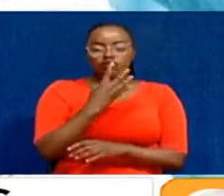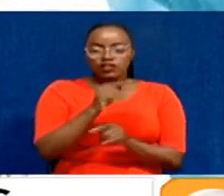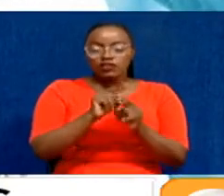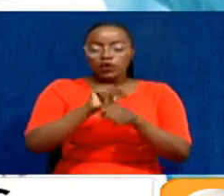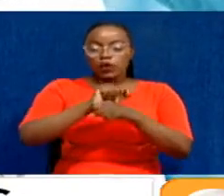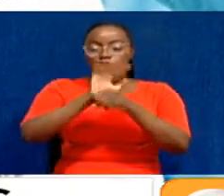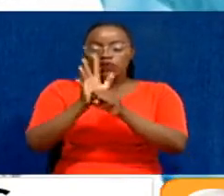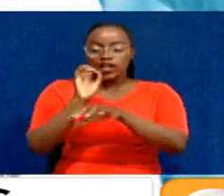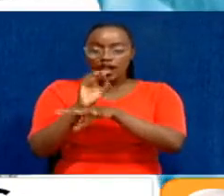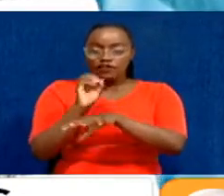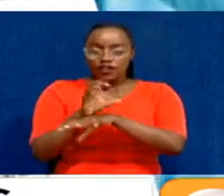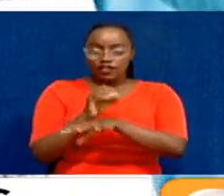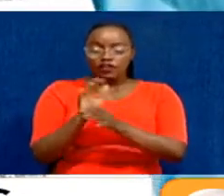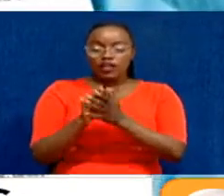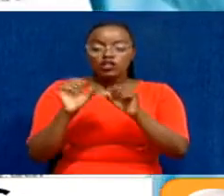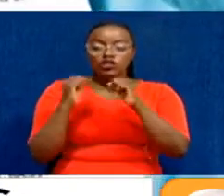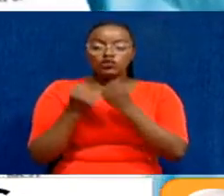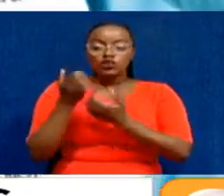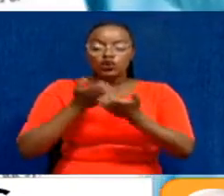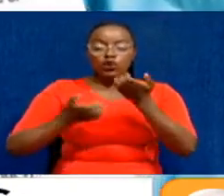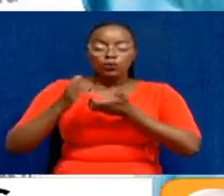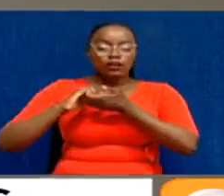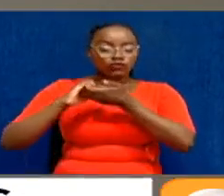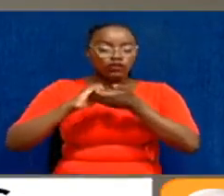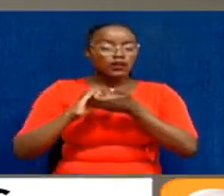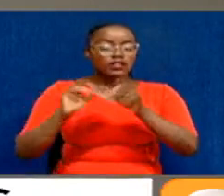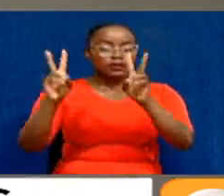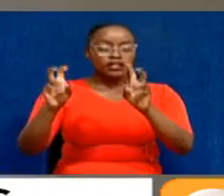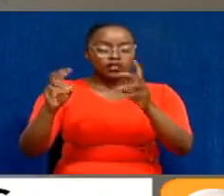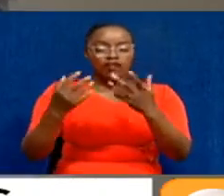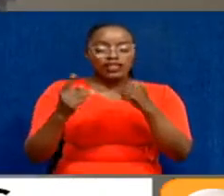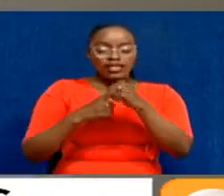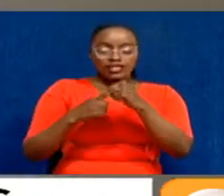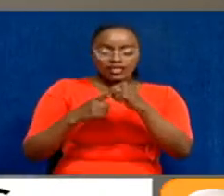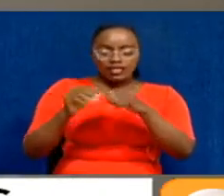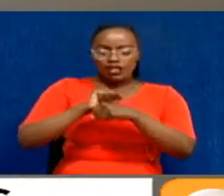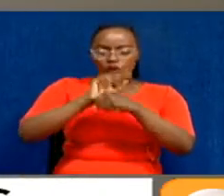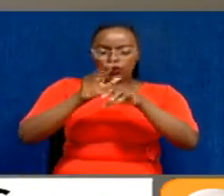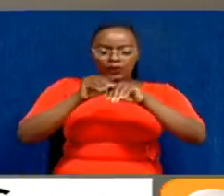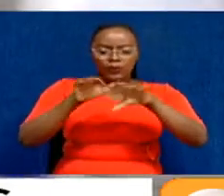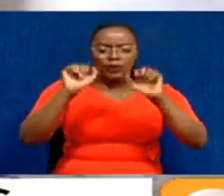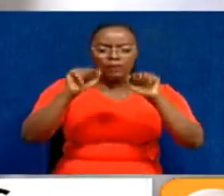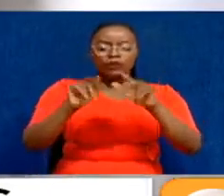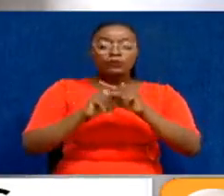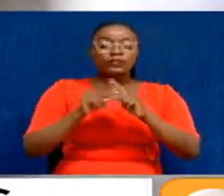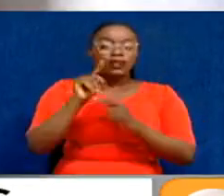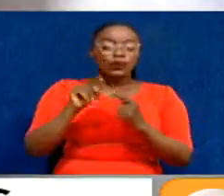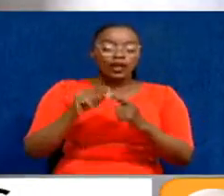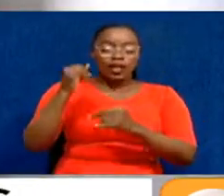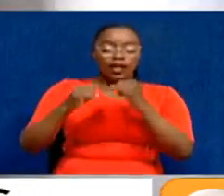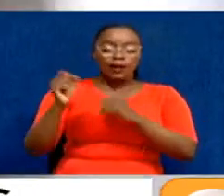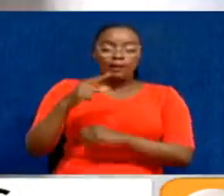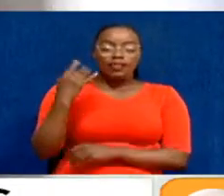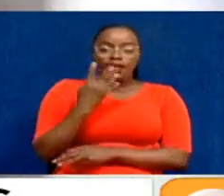on COVID-19 Advisory and Socio-Economic Engagement Issues, the sixth wave of the COVID-19 is likely to begin at the end of